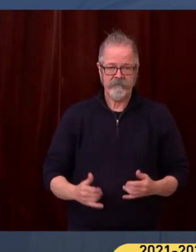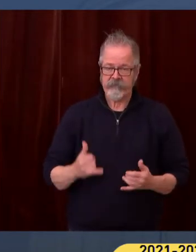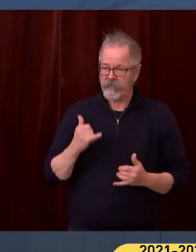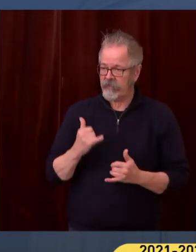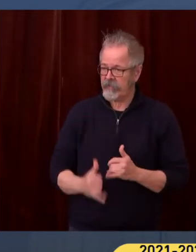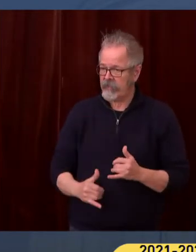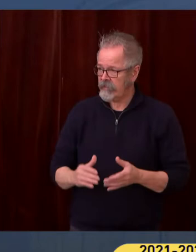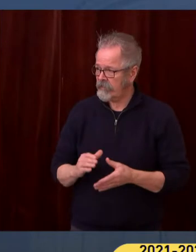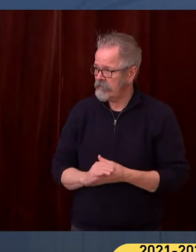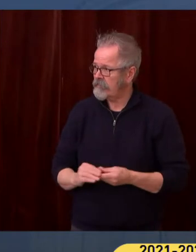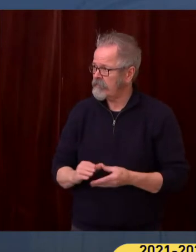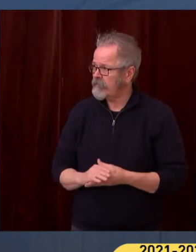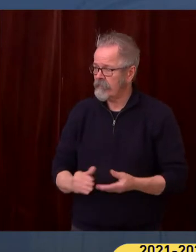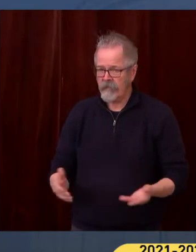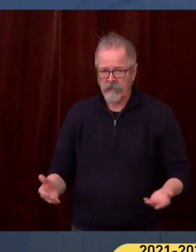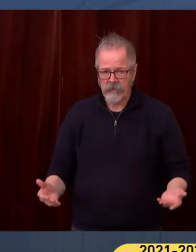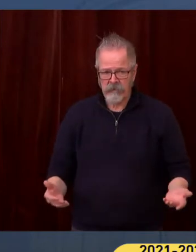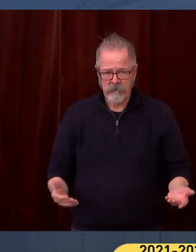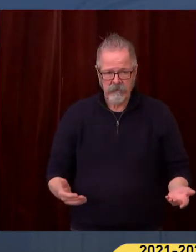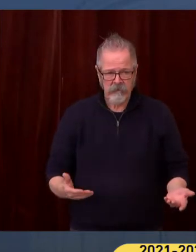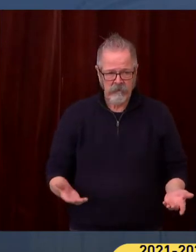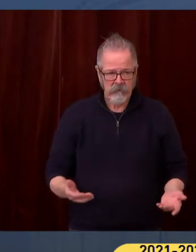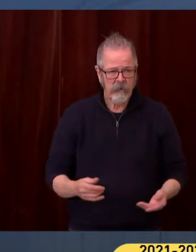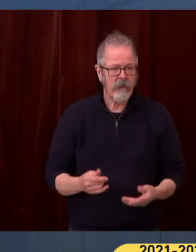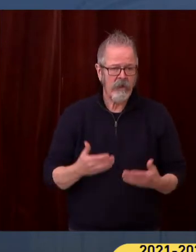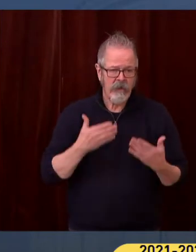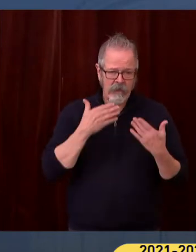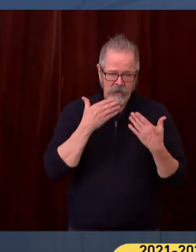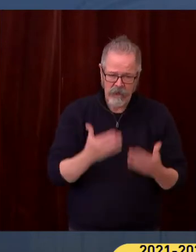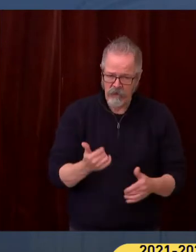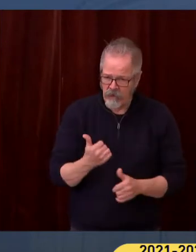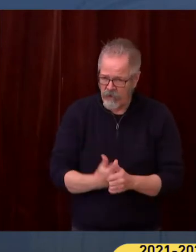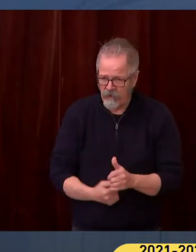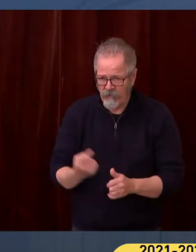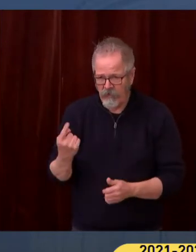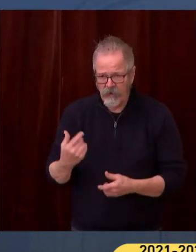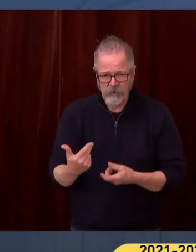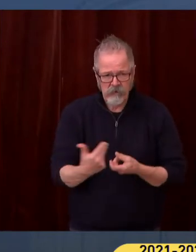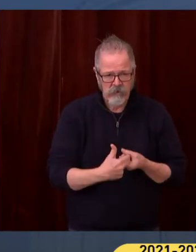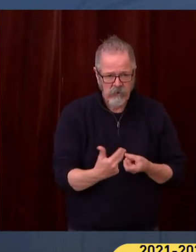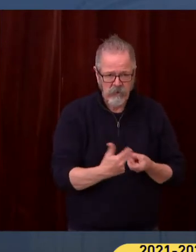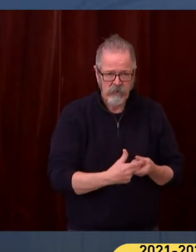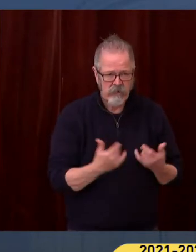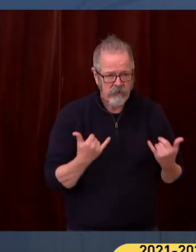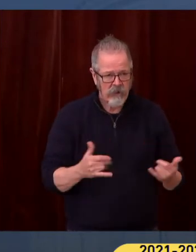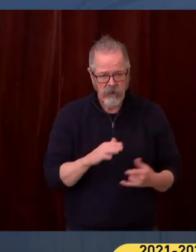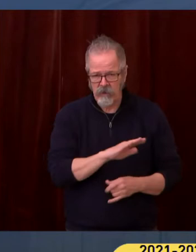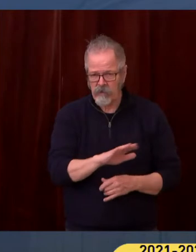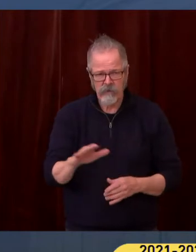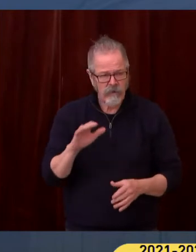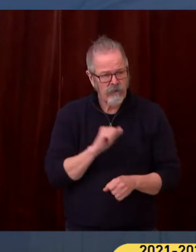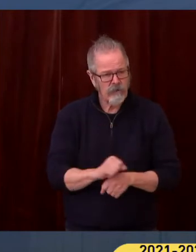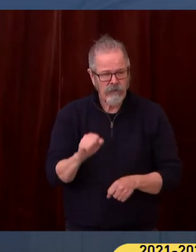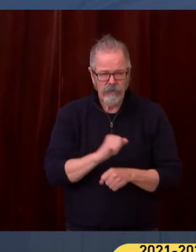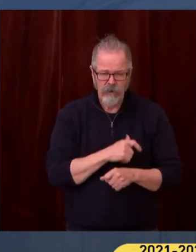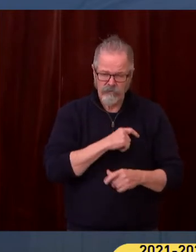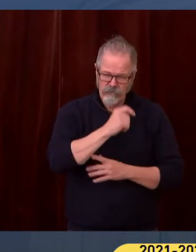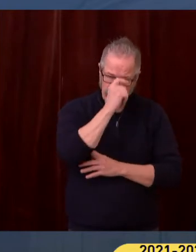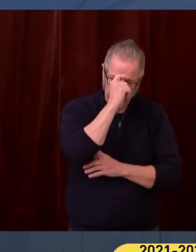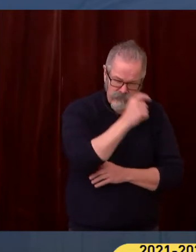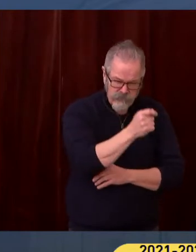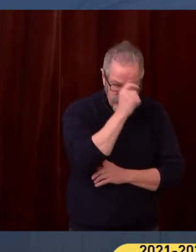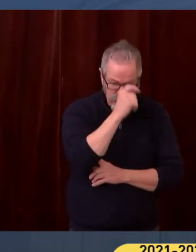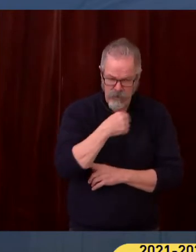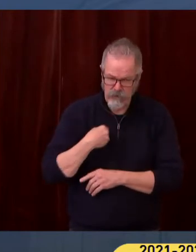No. I want to thank everybody on this call who's working on this issue. We've come a long ways, but we've got more